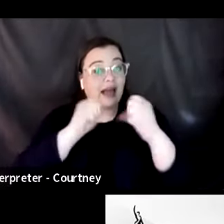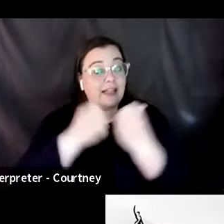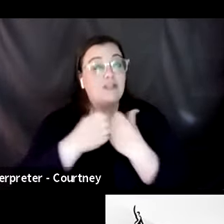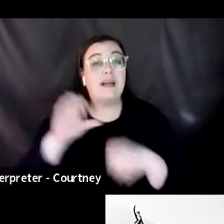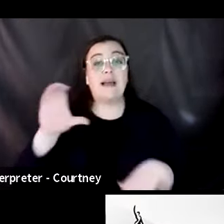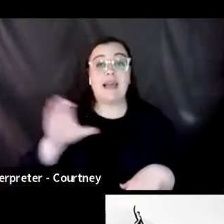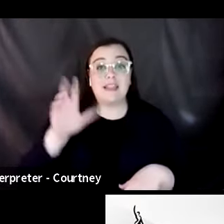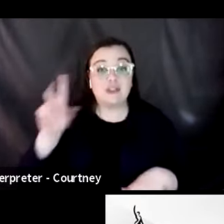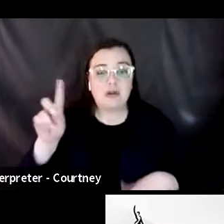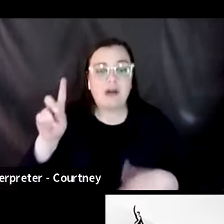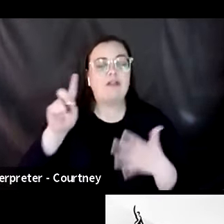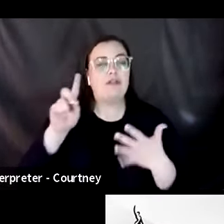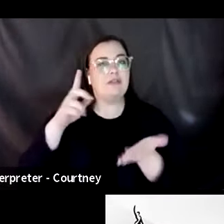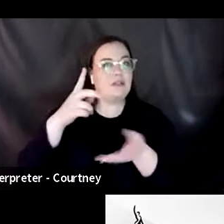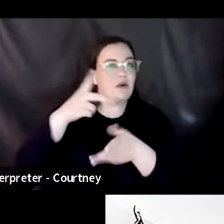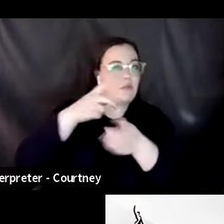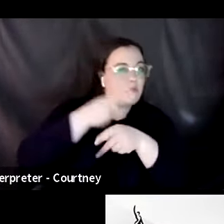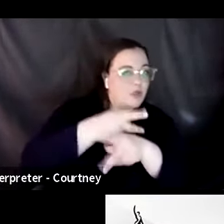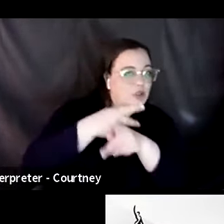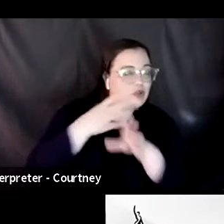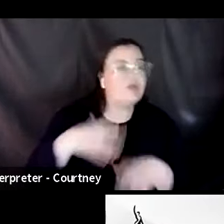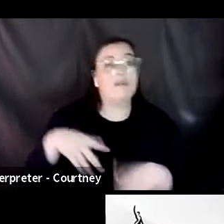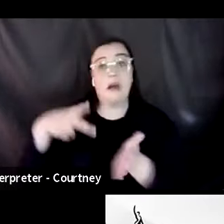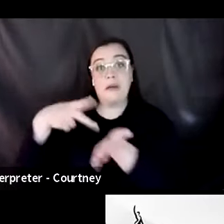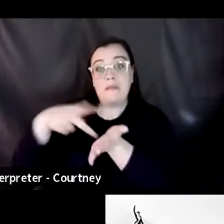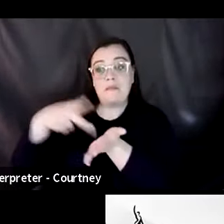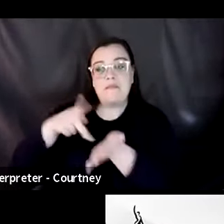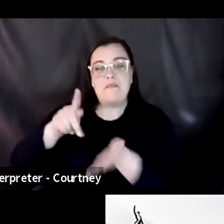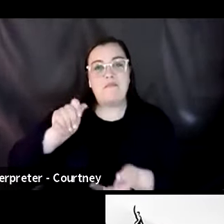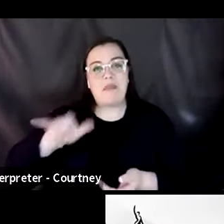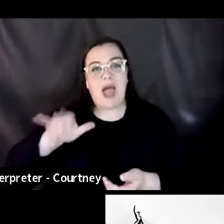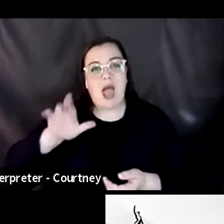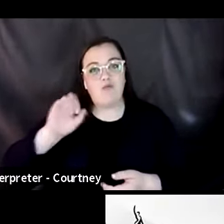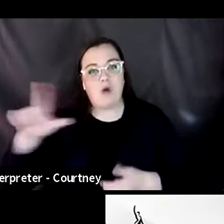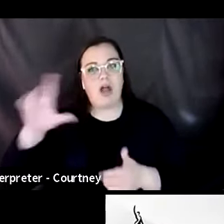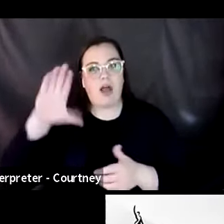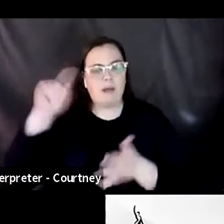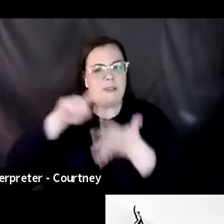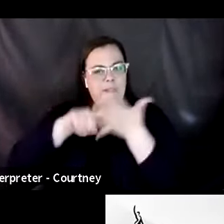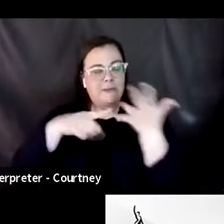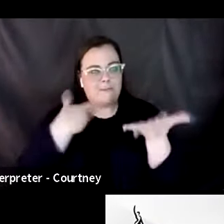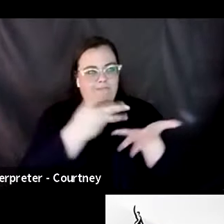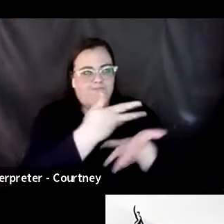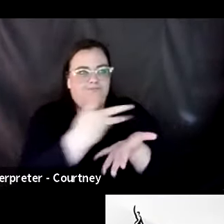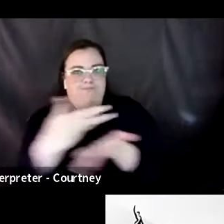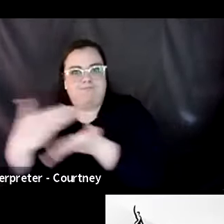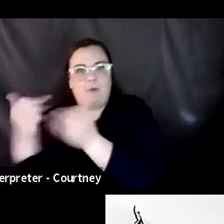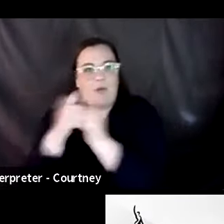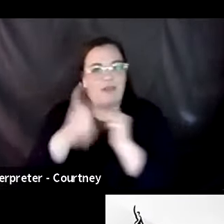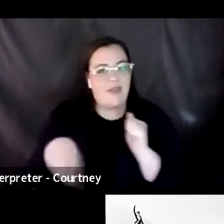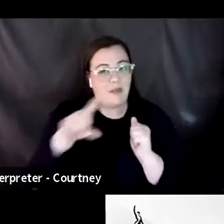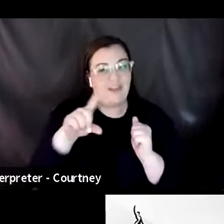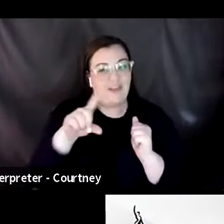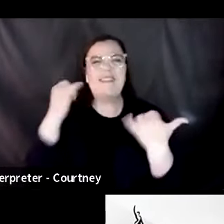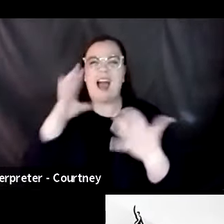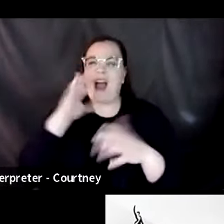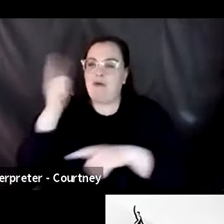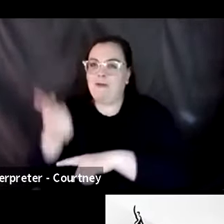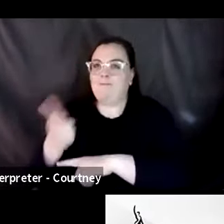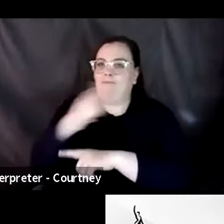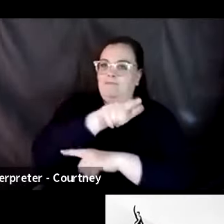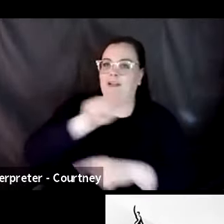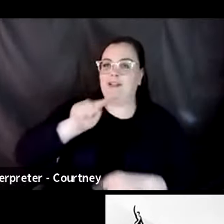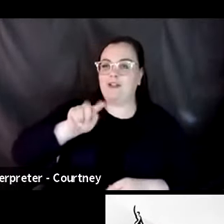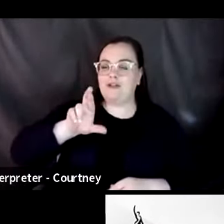payroll companies. So with that being said, I'm going to pass this along over to Tracy, who will cover more about her role in today's topic in